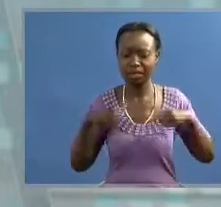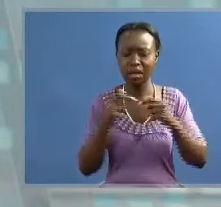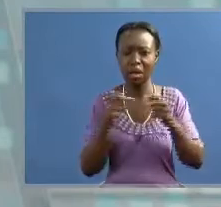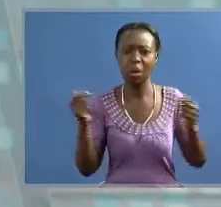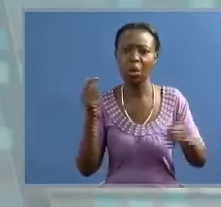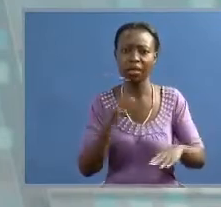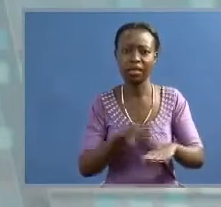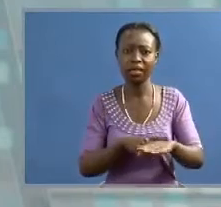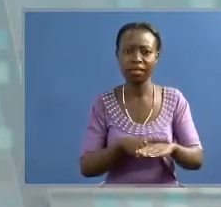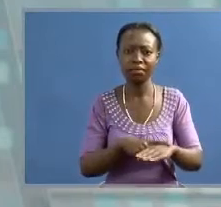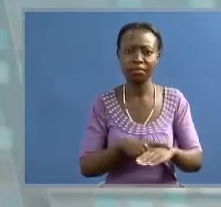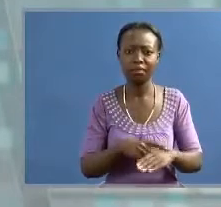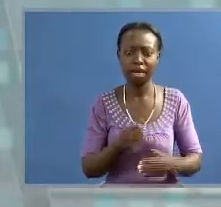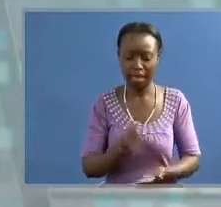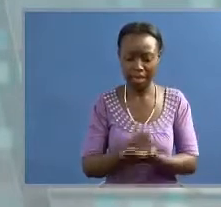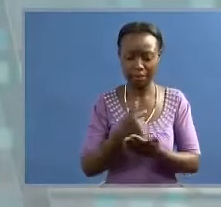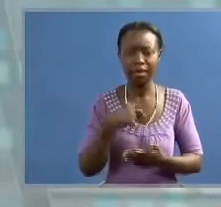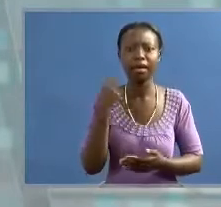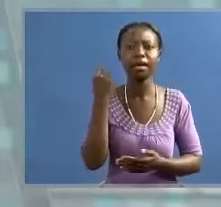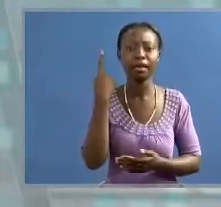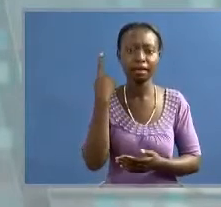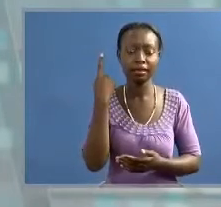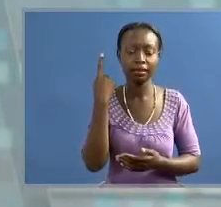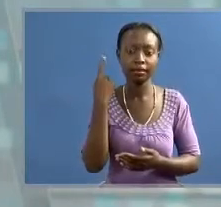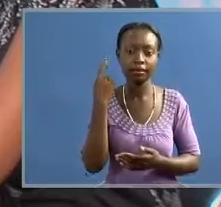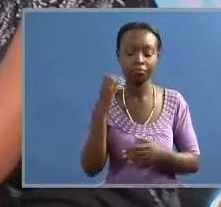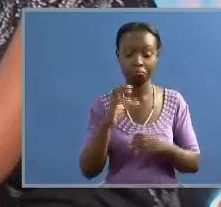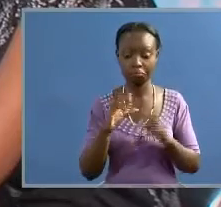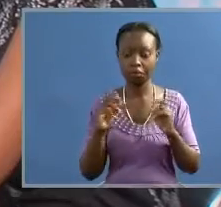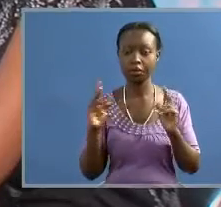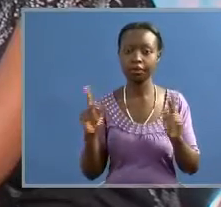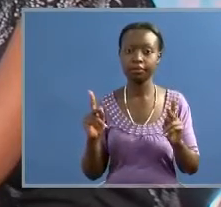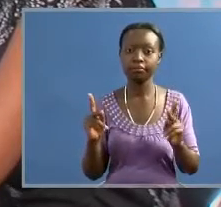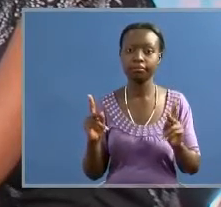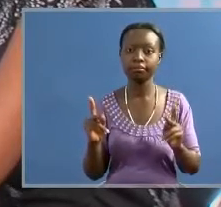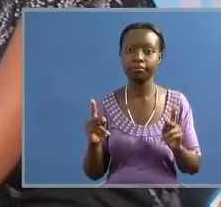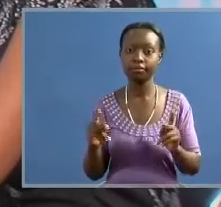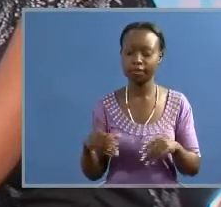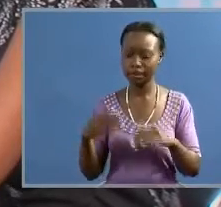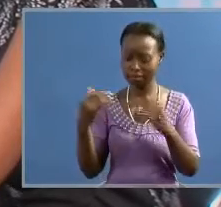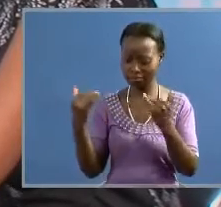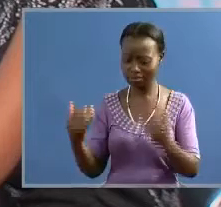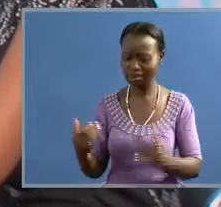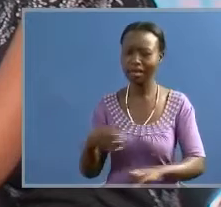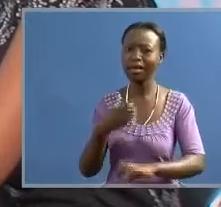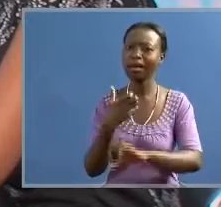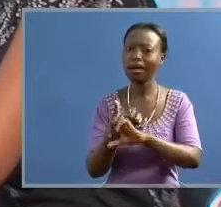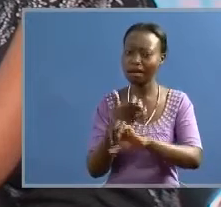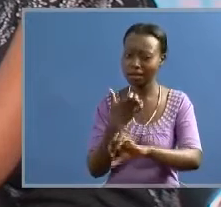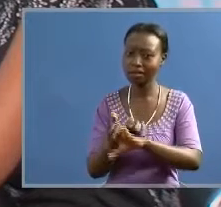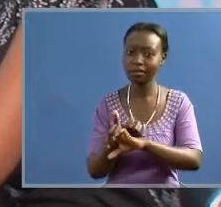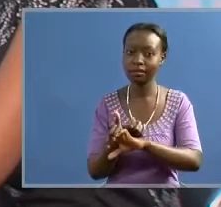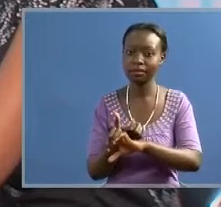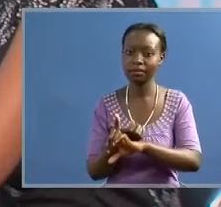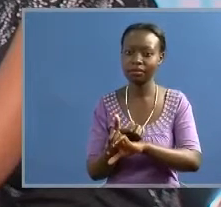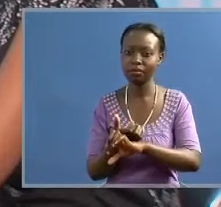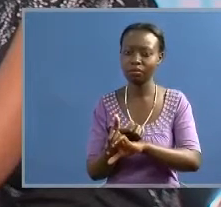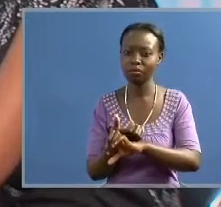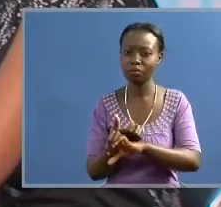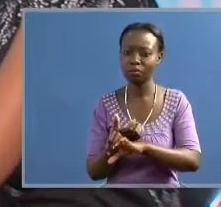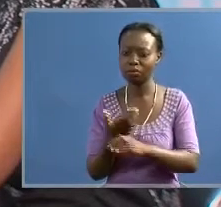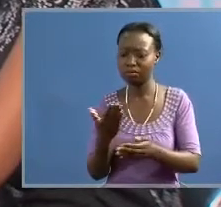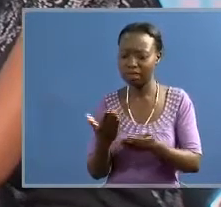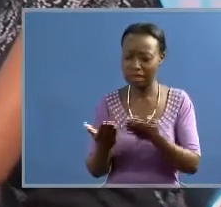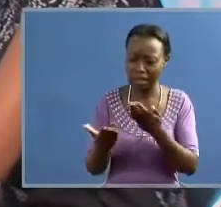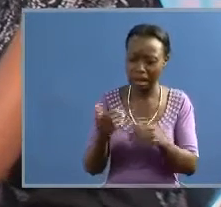like that. Help me understand these points. It would be very difficult to come up with a standard estimate of